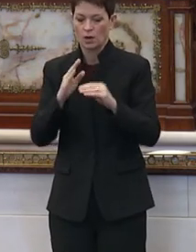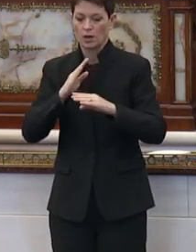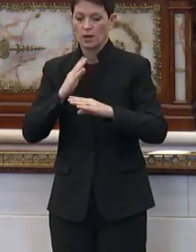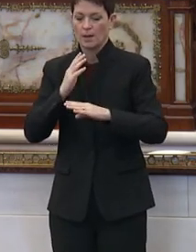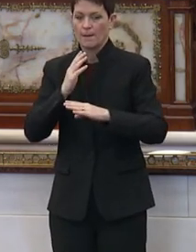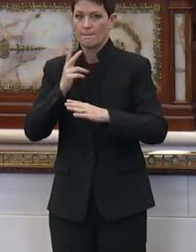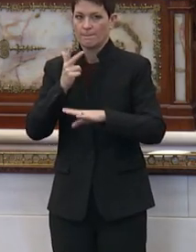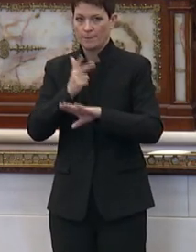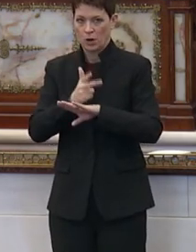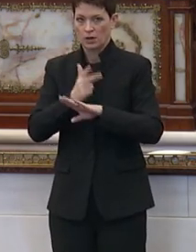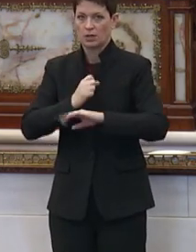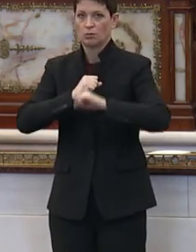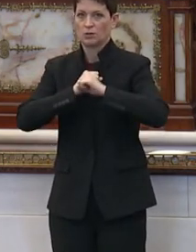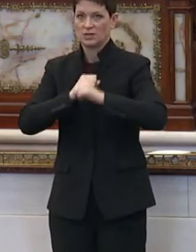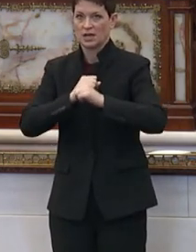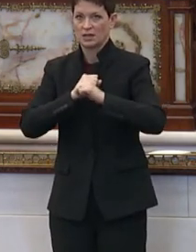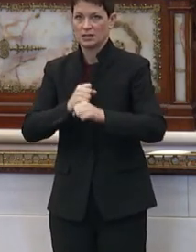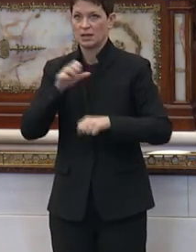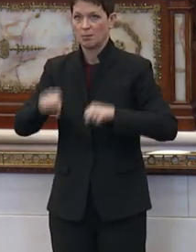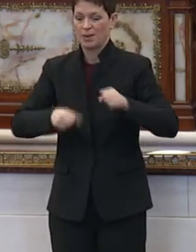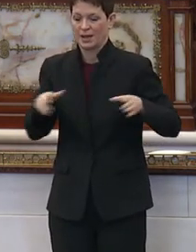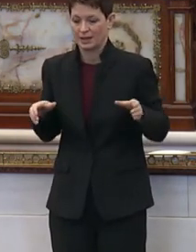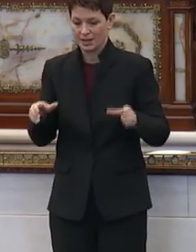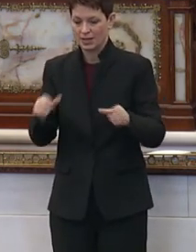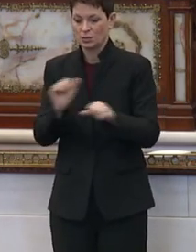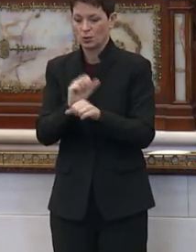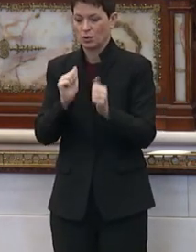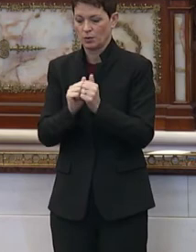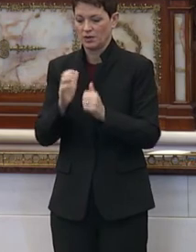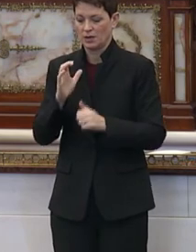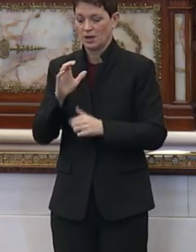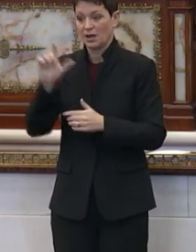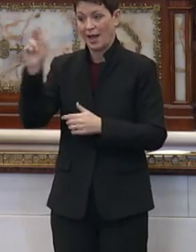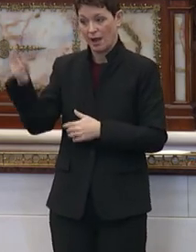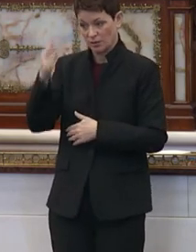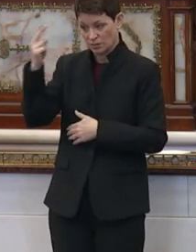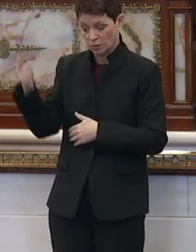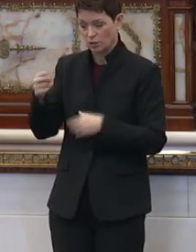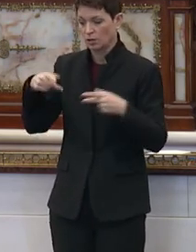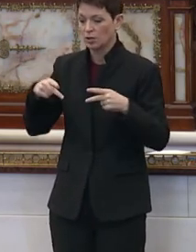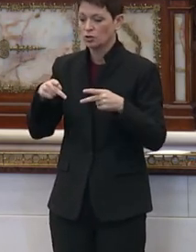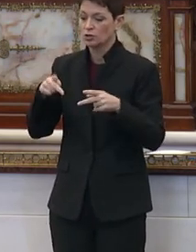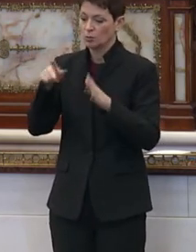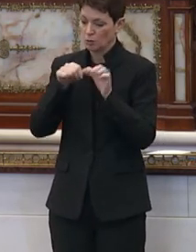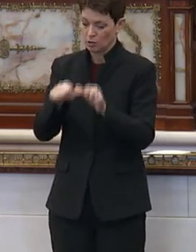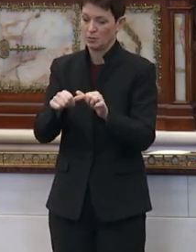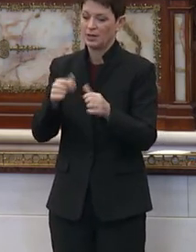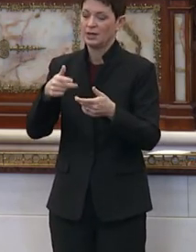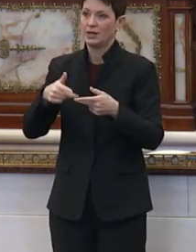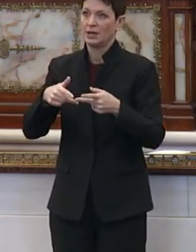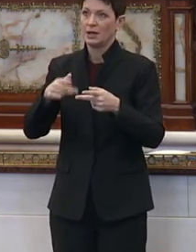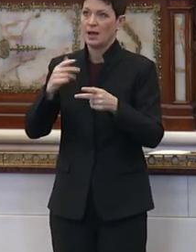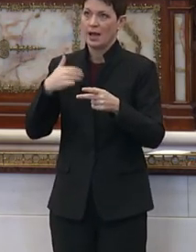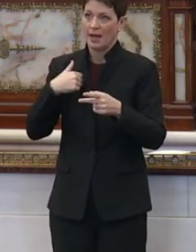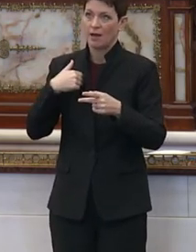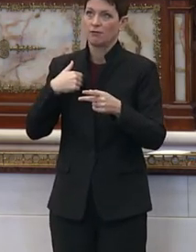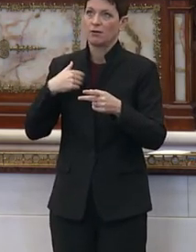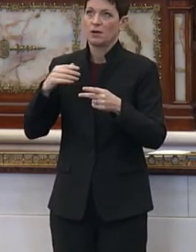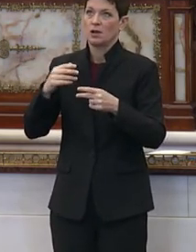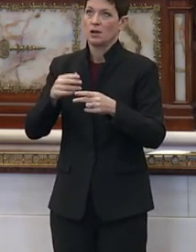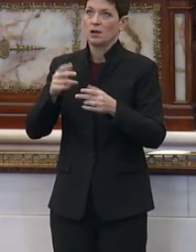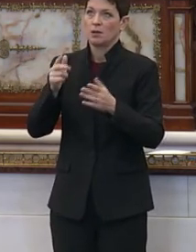protected bike lane pilots and to work with our legislative caucus in Harrisburg to permanently legalize parking protected bike lanes in